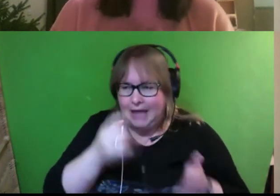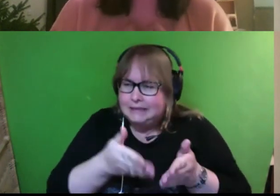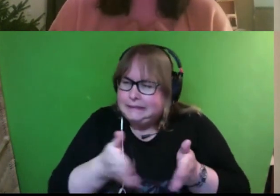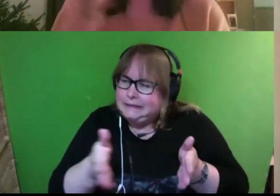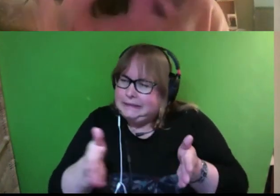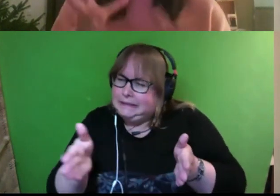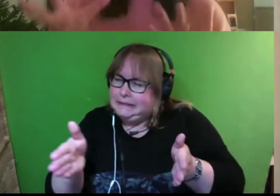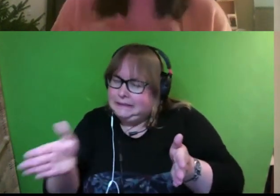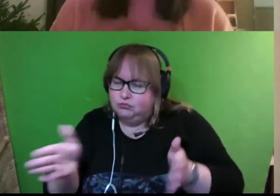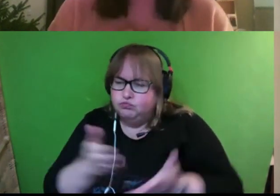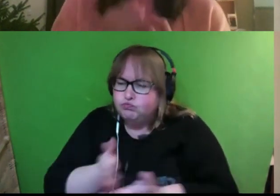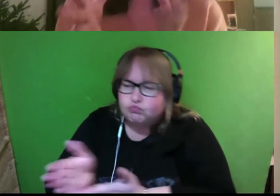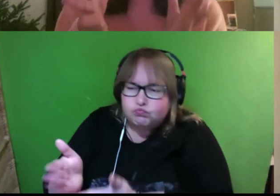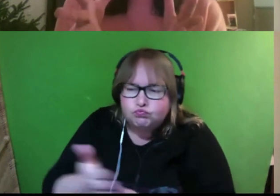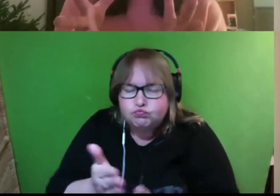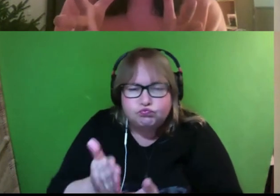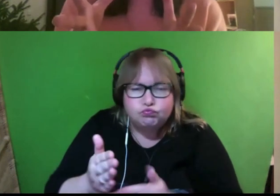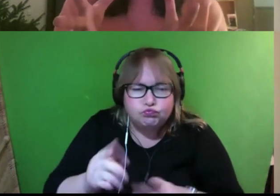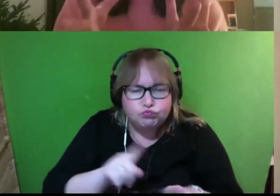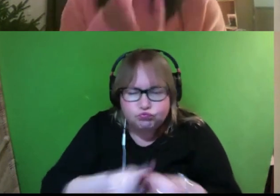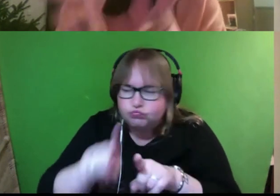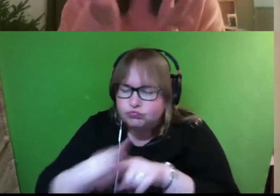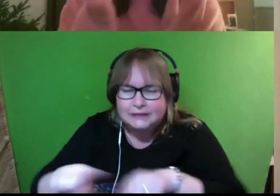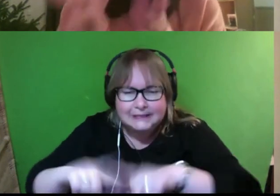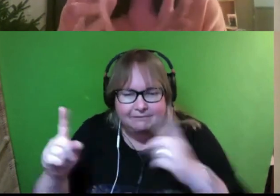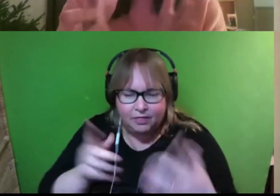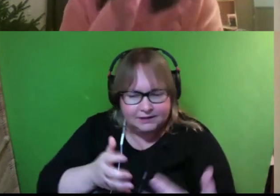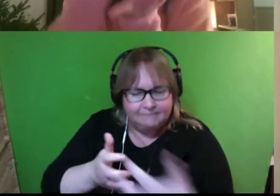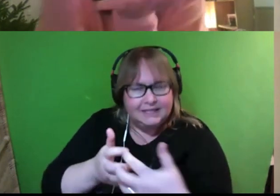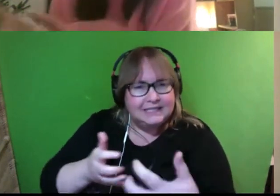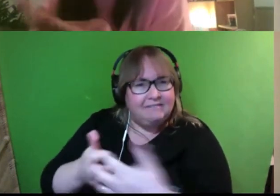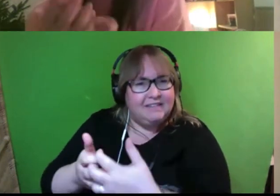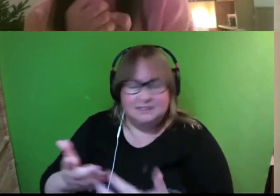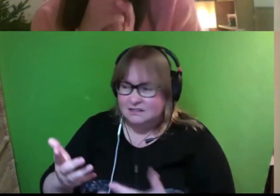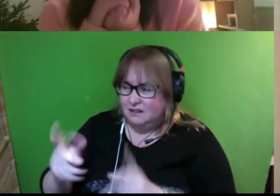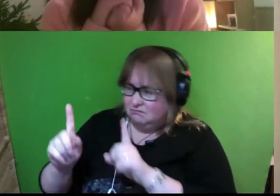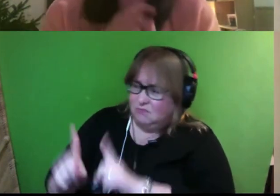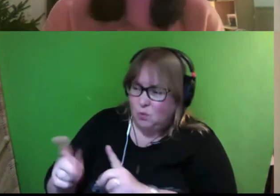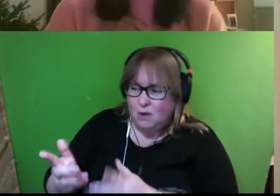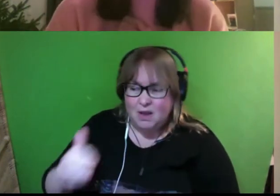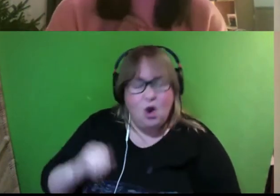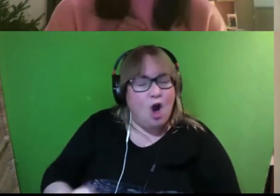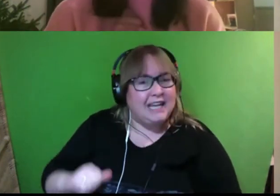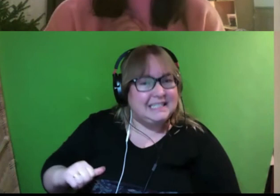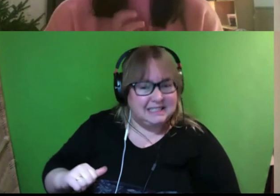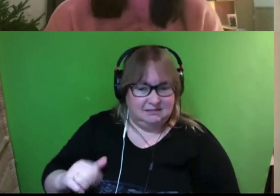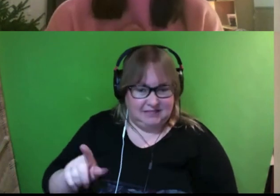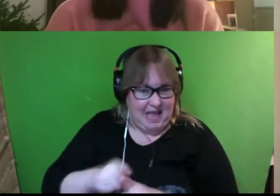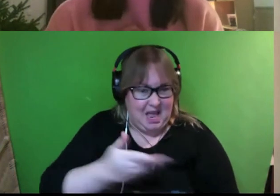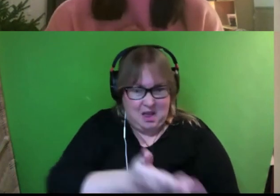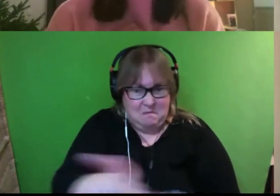keep reaching out to you all. And I'm really glad that we can be honest about that with everyone else who's here and joining us today as